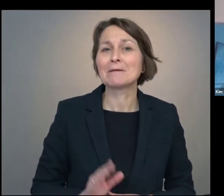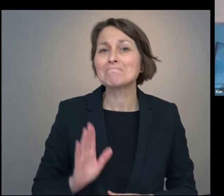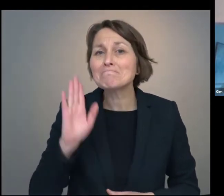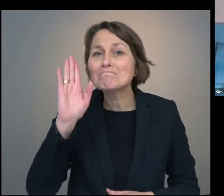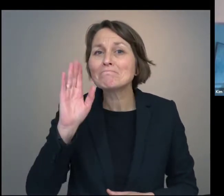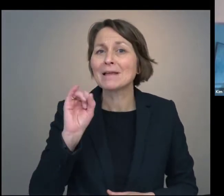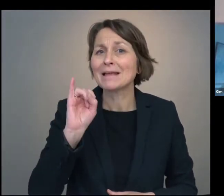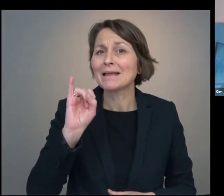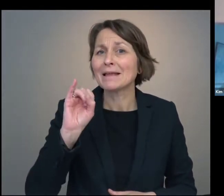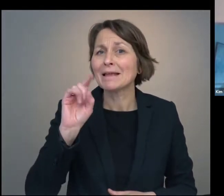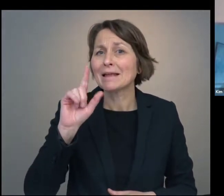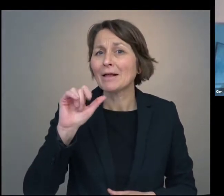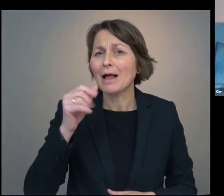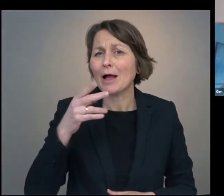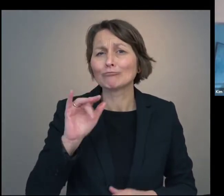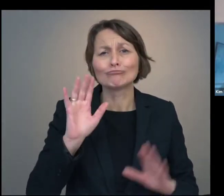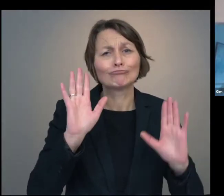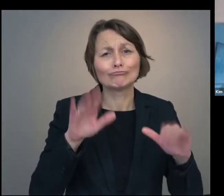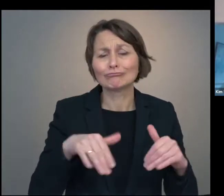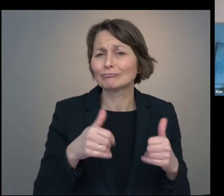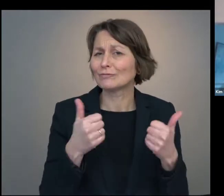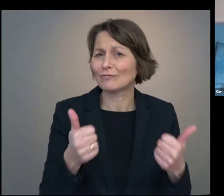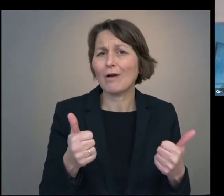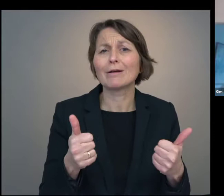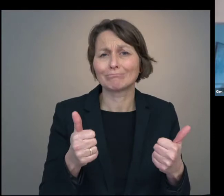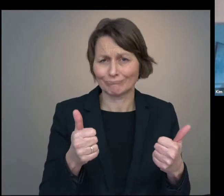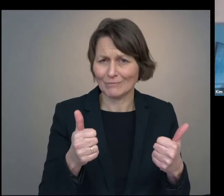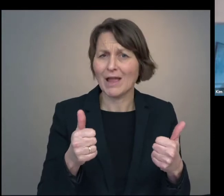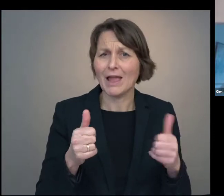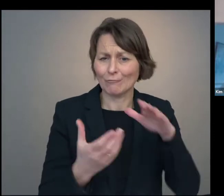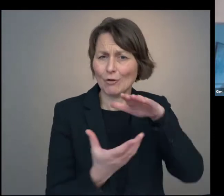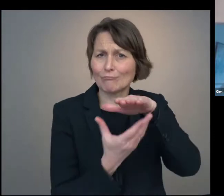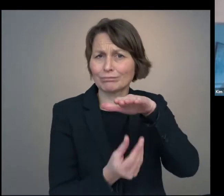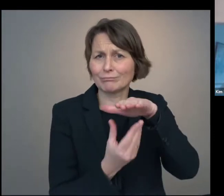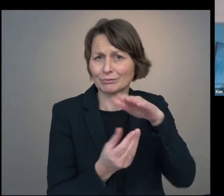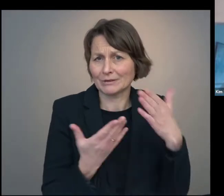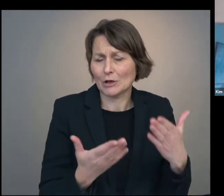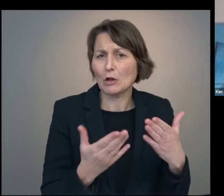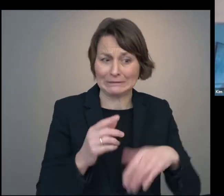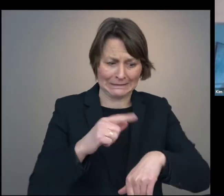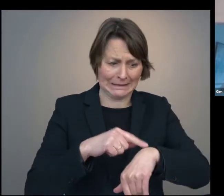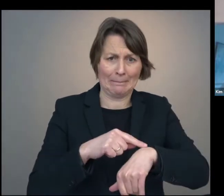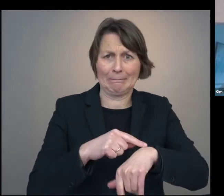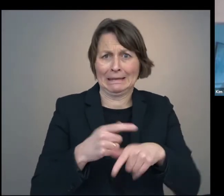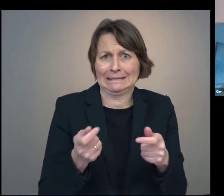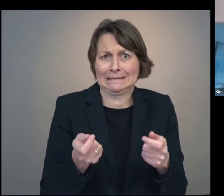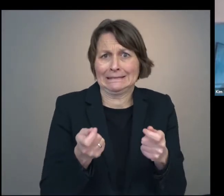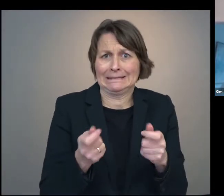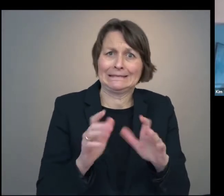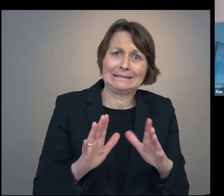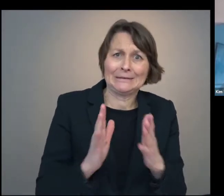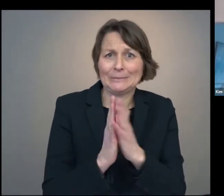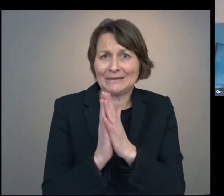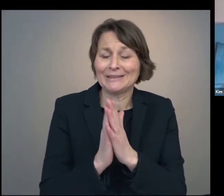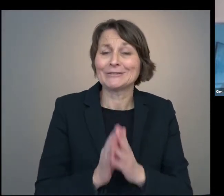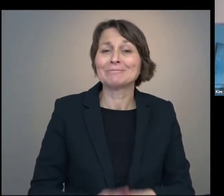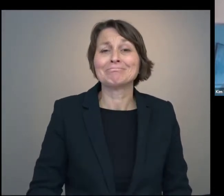But yes, that is all right because they will be the recording anyway. We have a really tight schedule. Okay, cool.